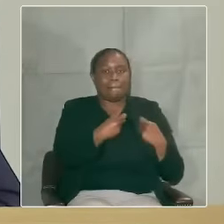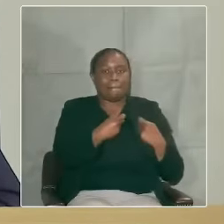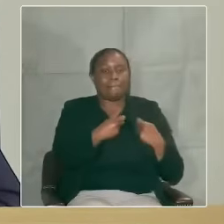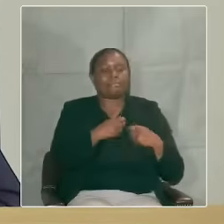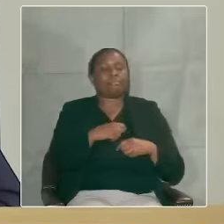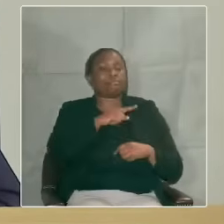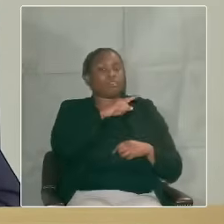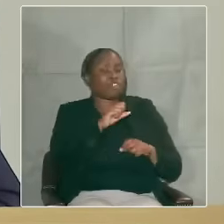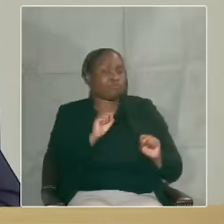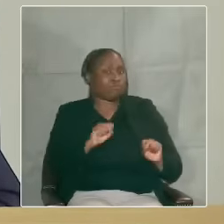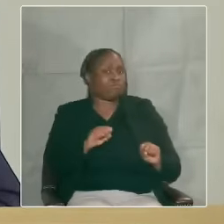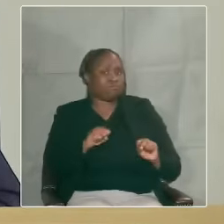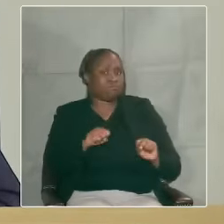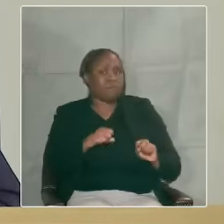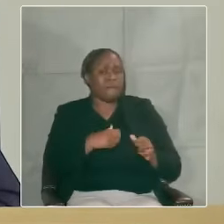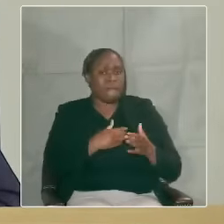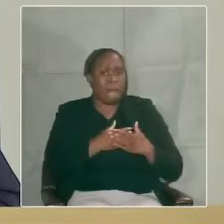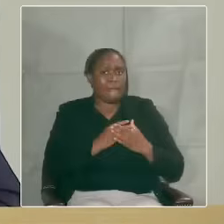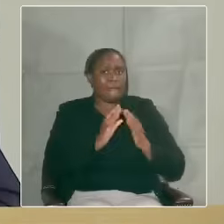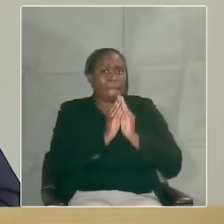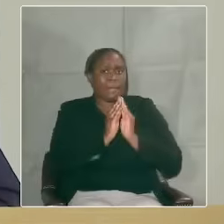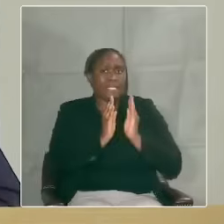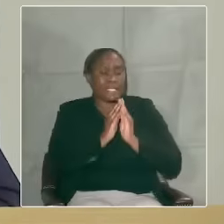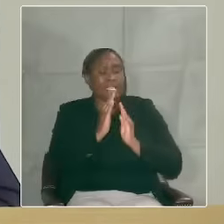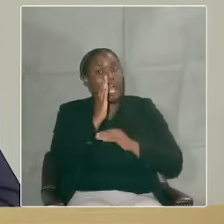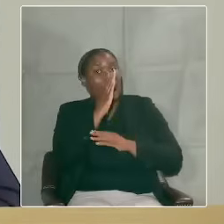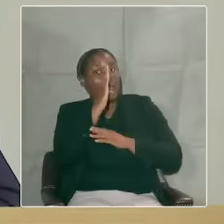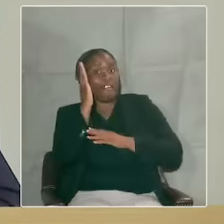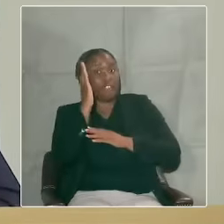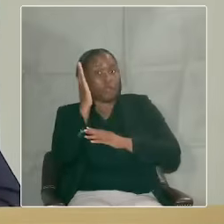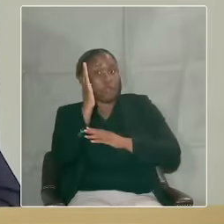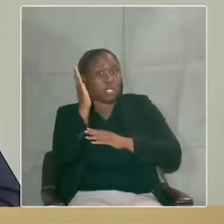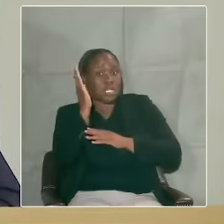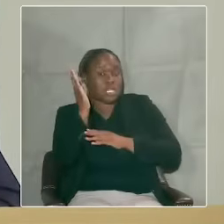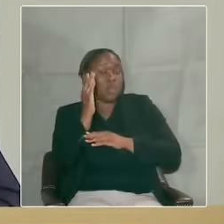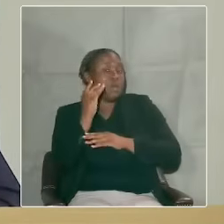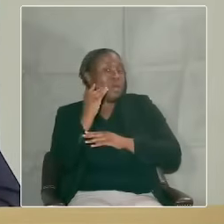The minister agreed to a briefing on the afternoon of